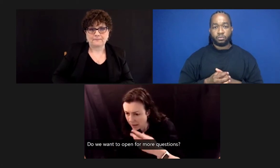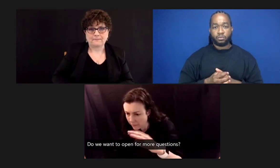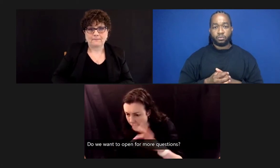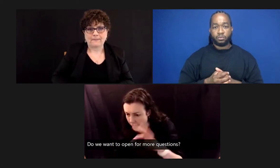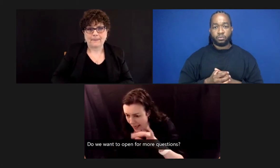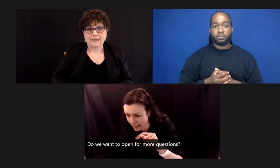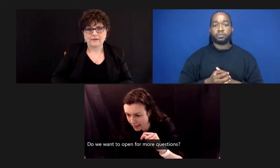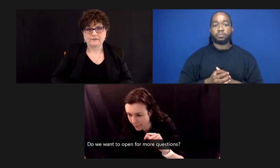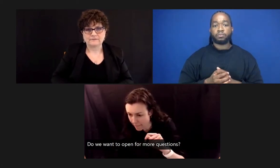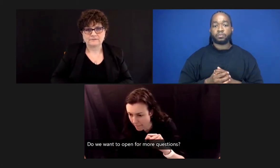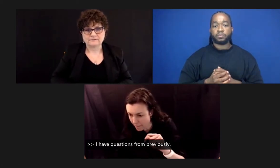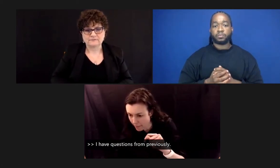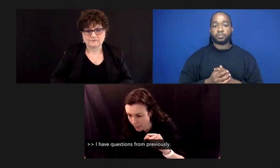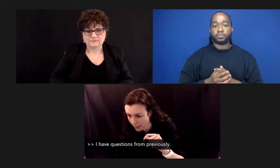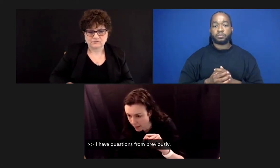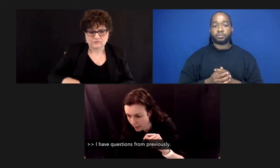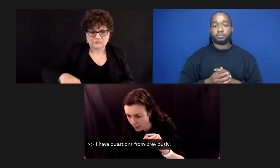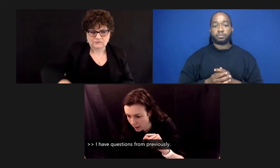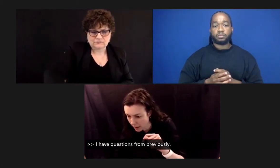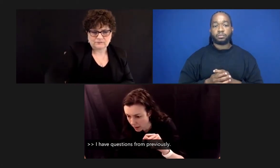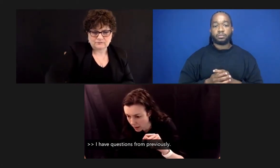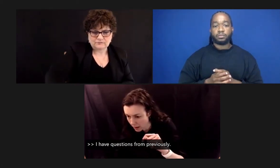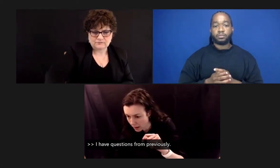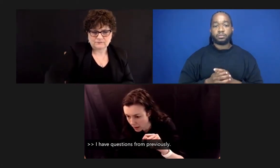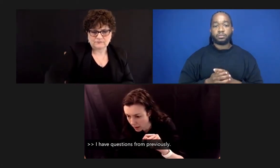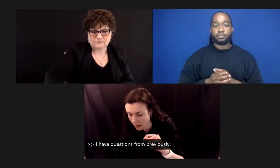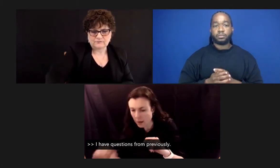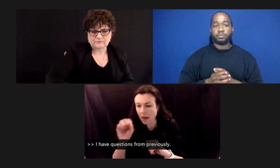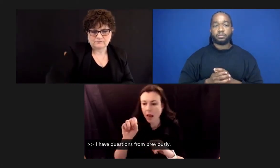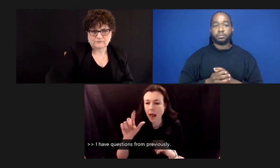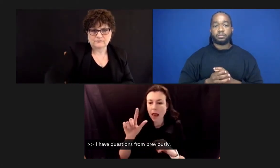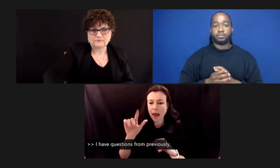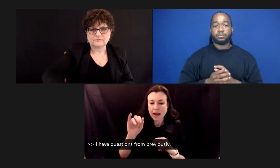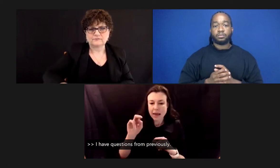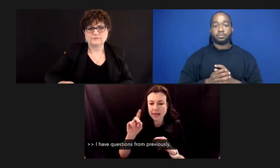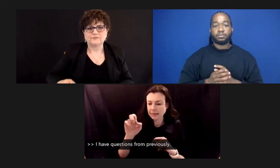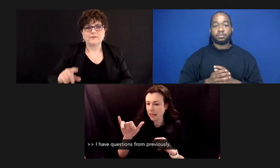I think it's from Lindsay Moon. Let me just find it here.